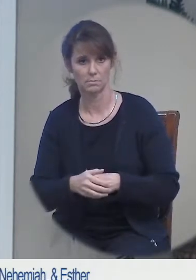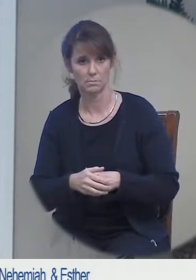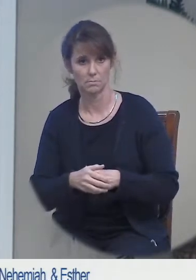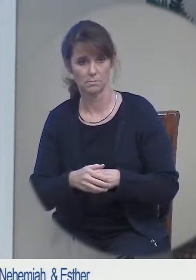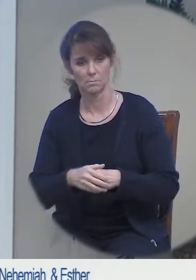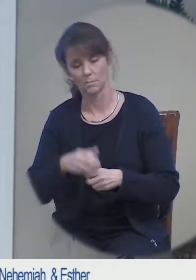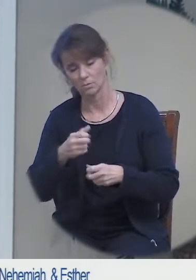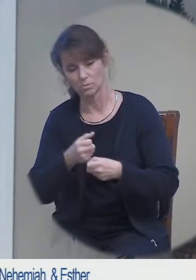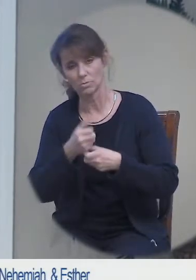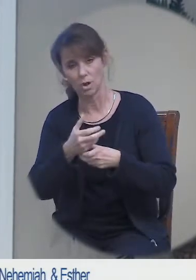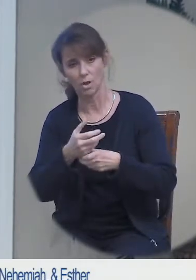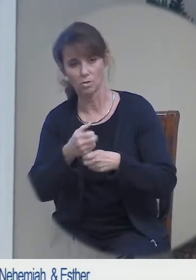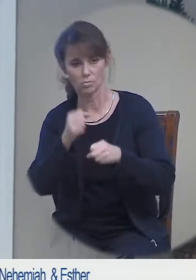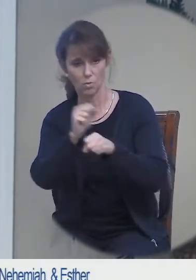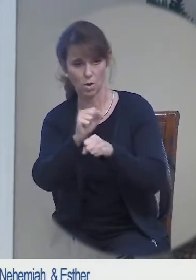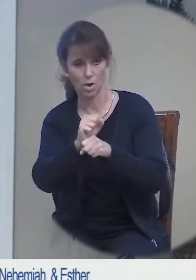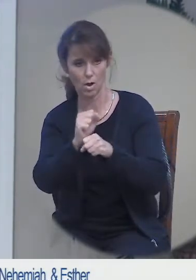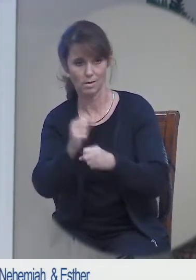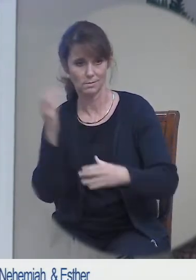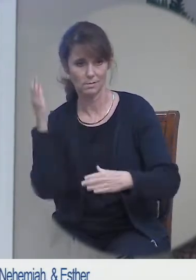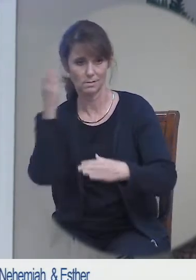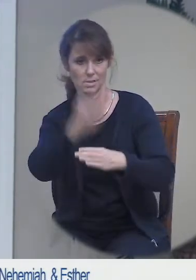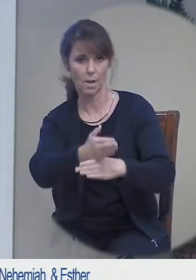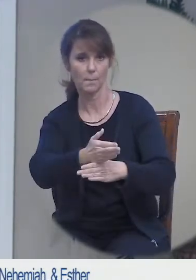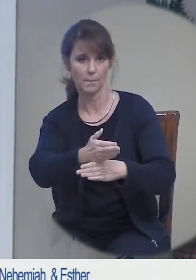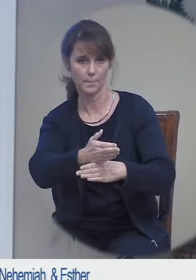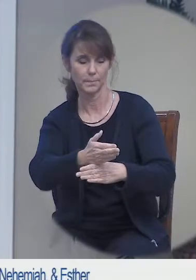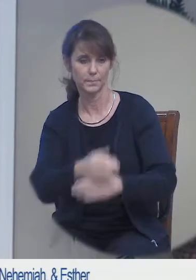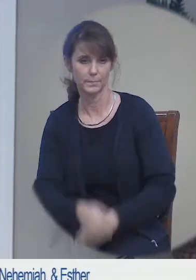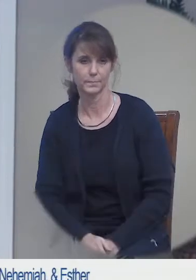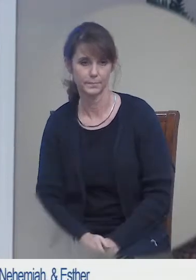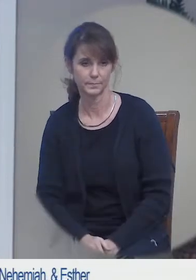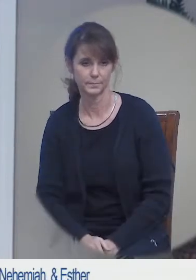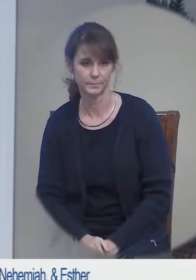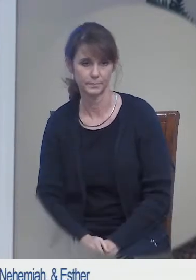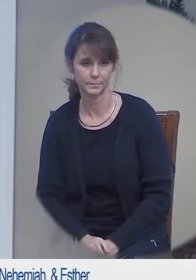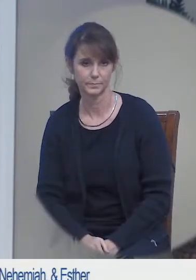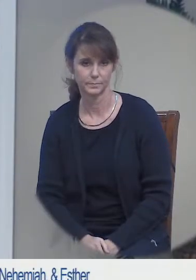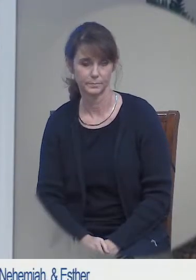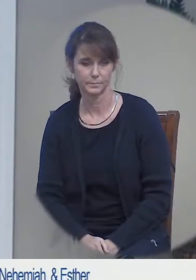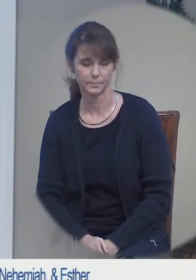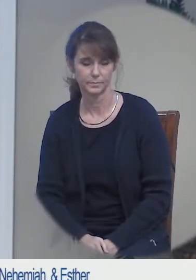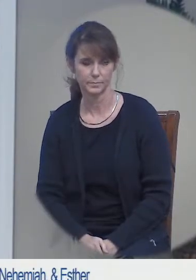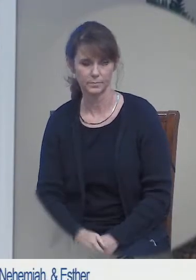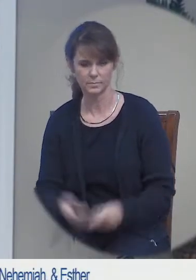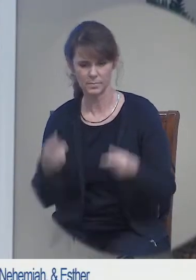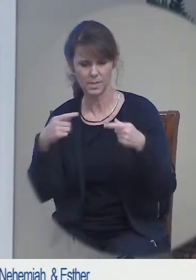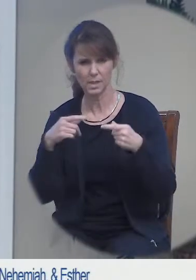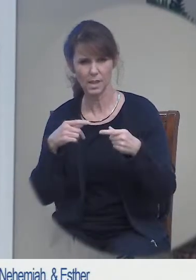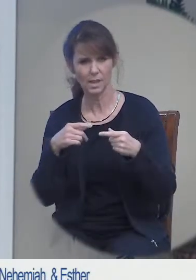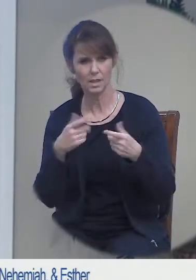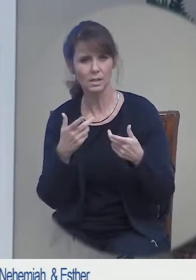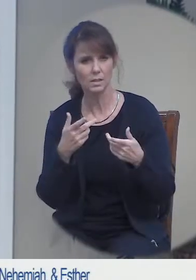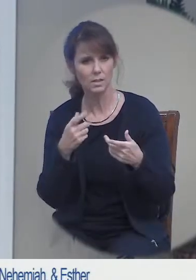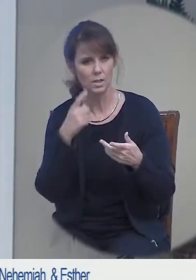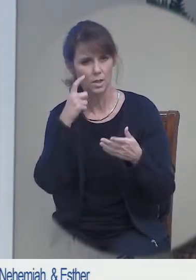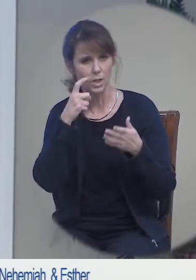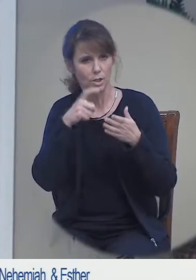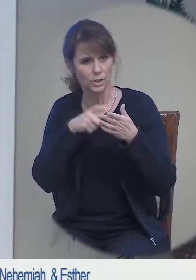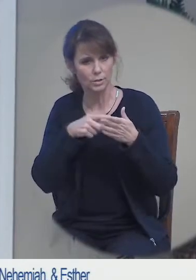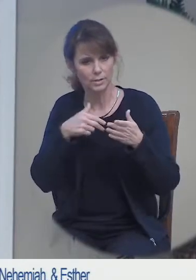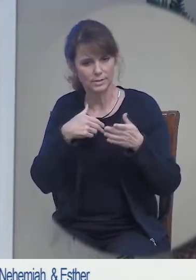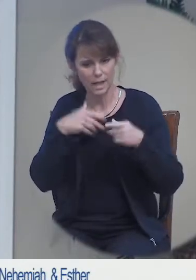stop. Now, I don't think the parallel is intentional. But I think it is a